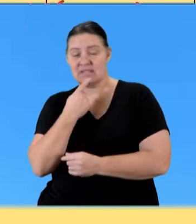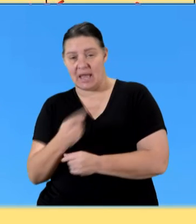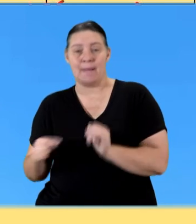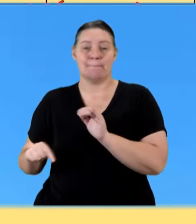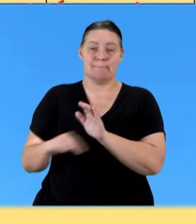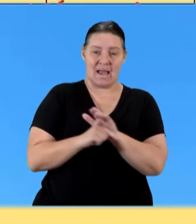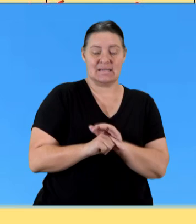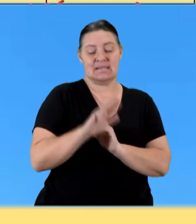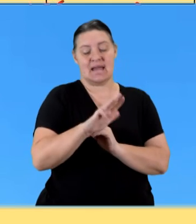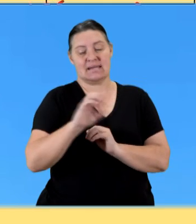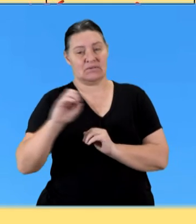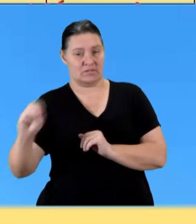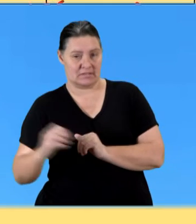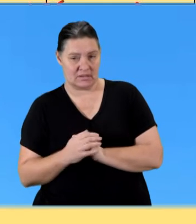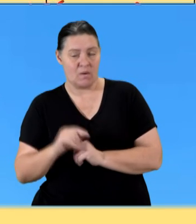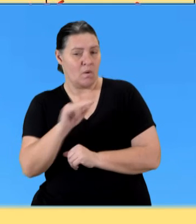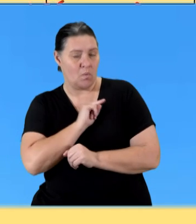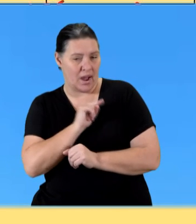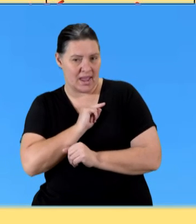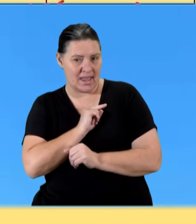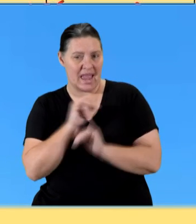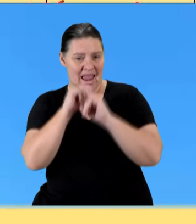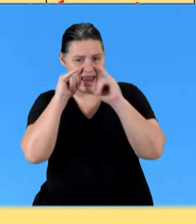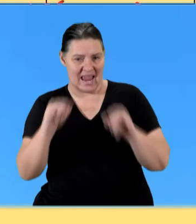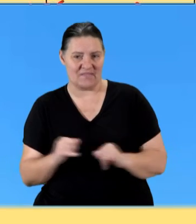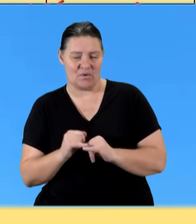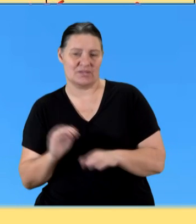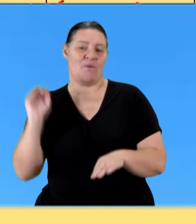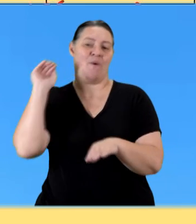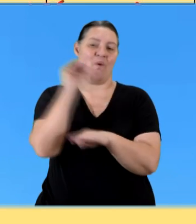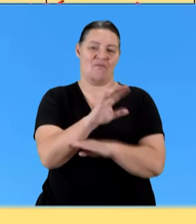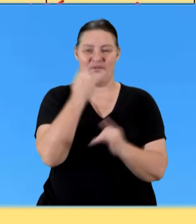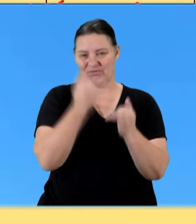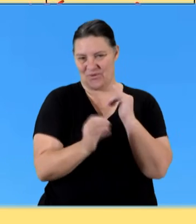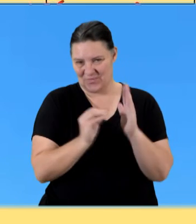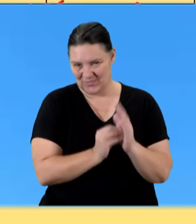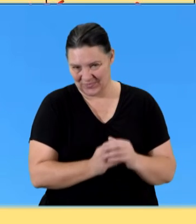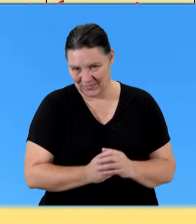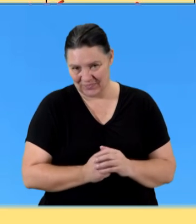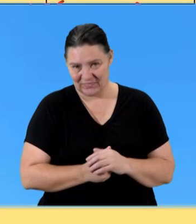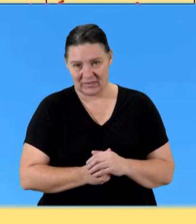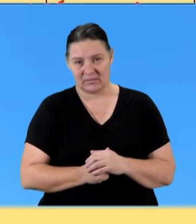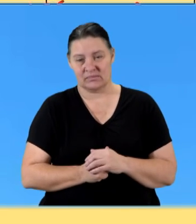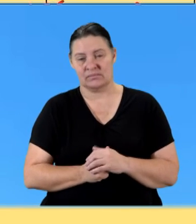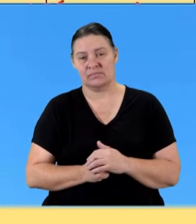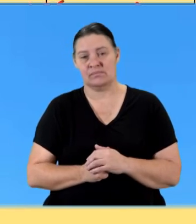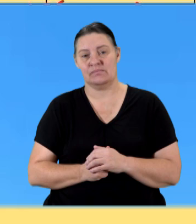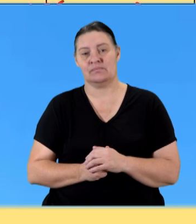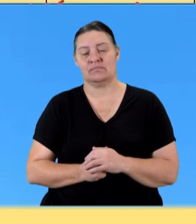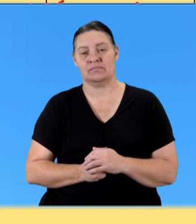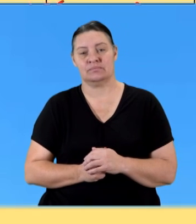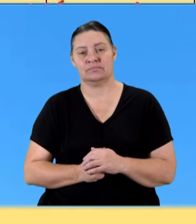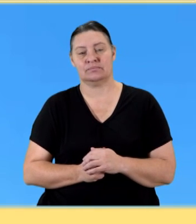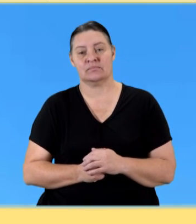I'll say minus 900 because an invoice was recorded more. Let us